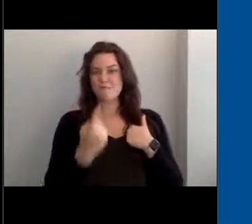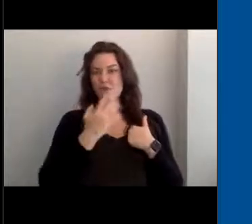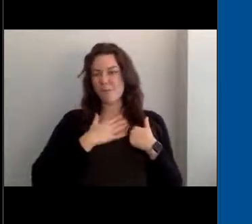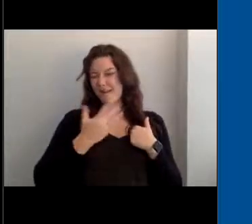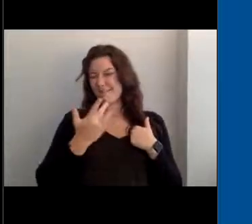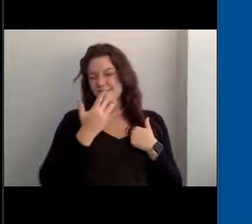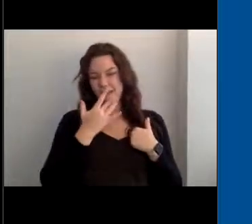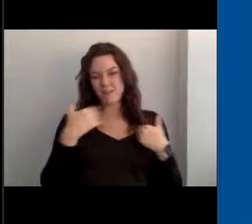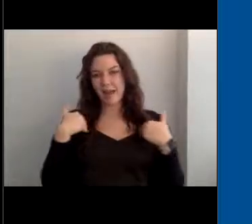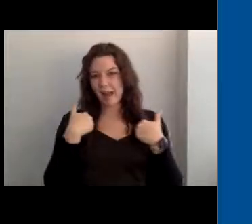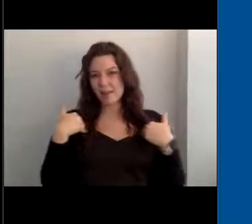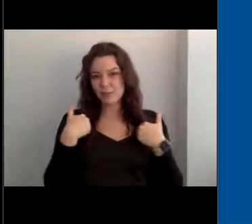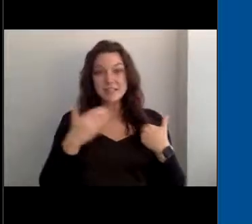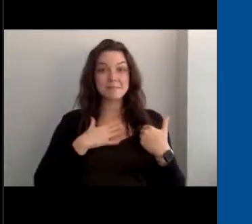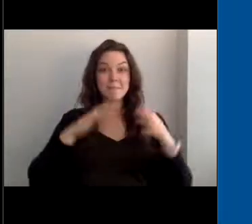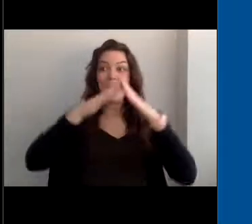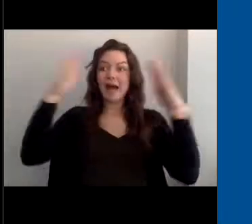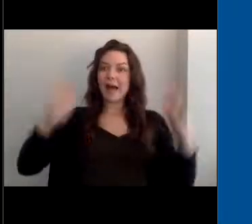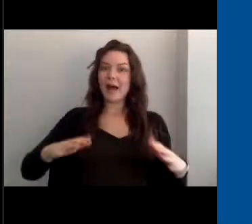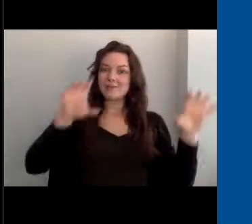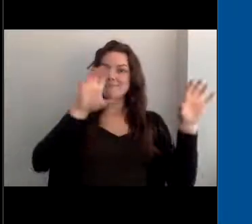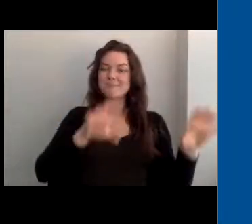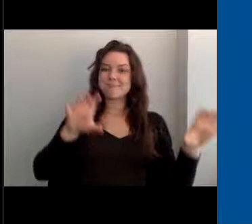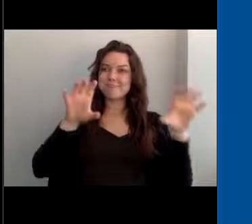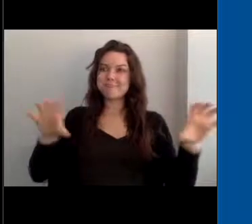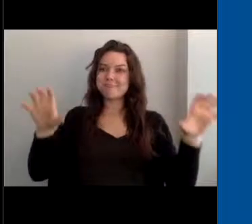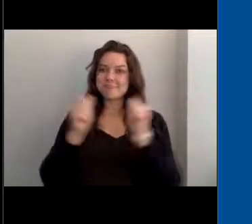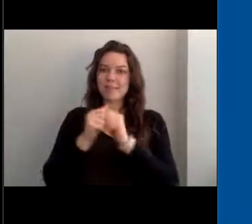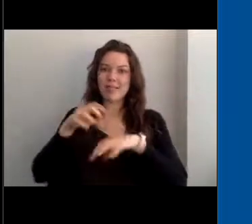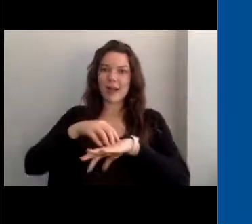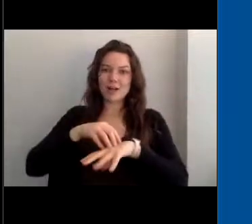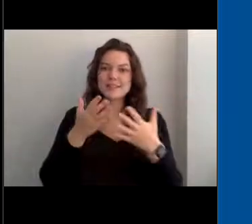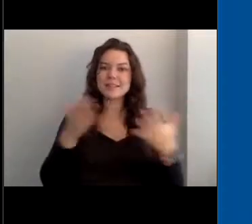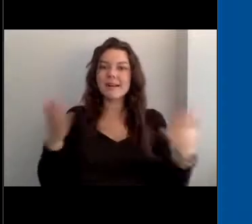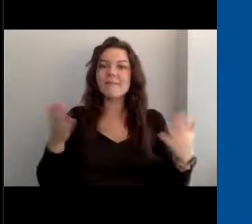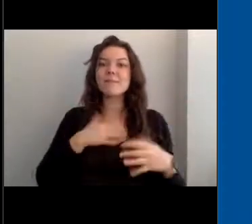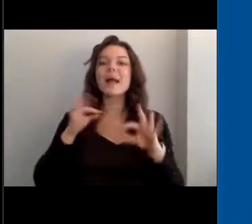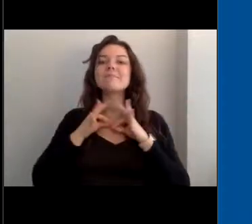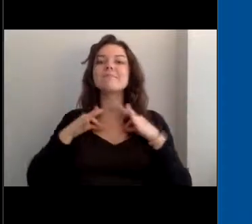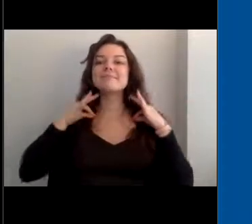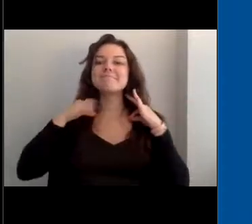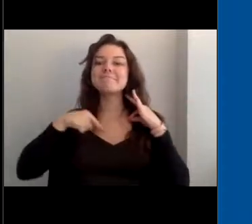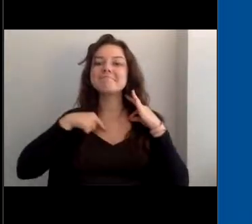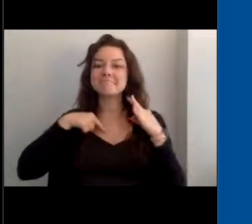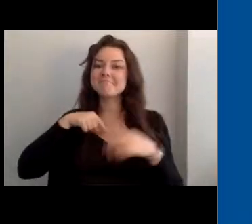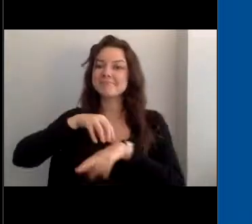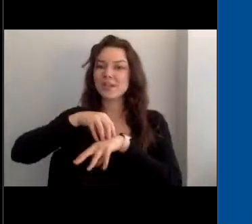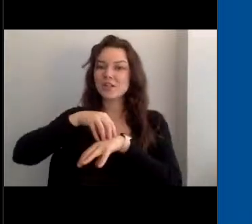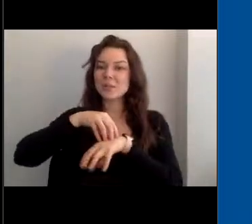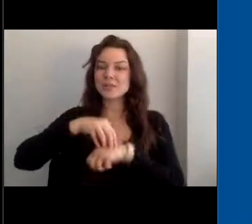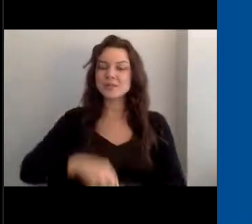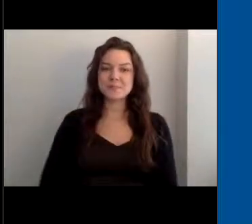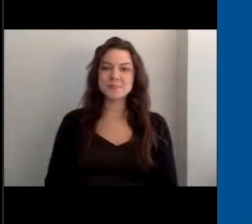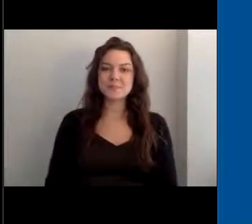I have my whole house decorated with octopus stuff, and I'm wearing an octopus today. Excellent. Well, there are quite a few questions